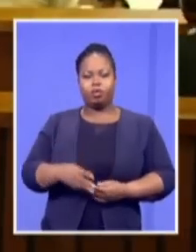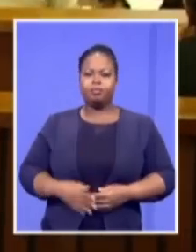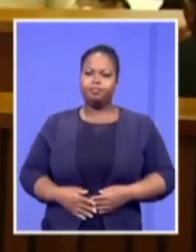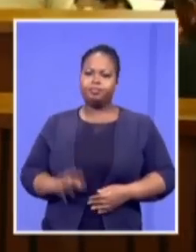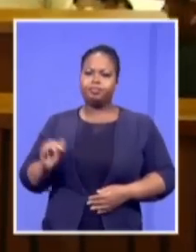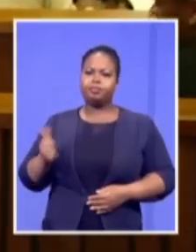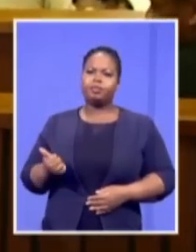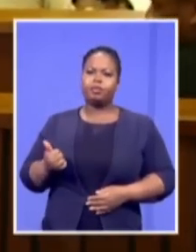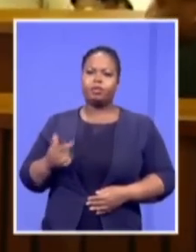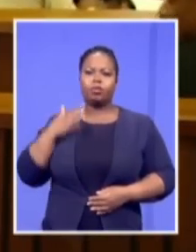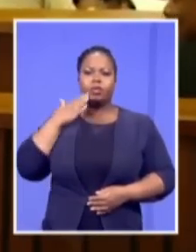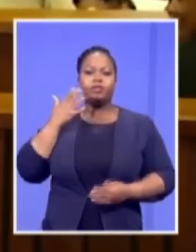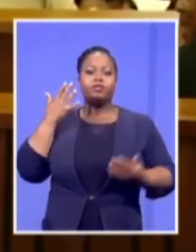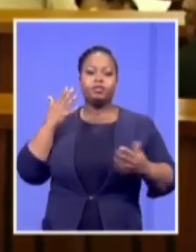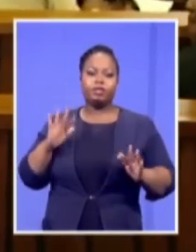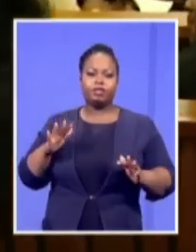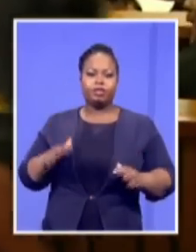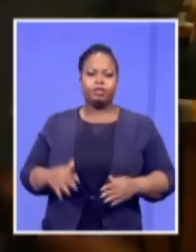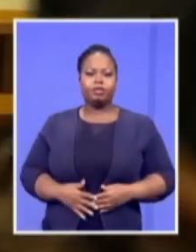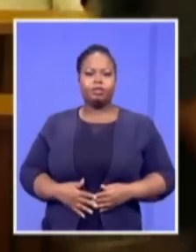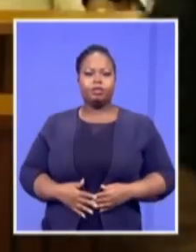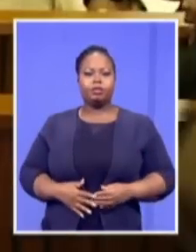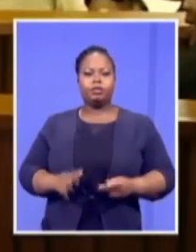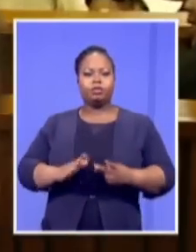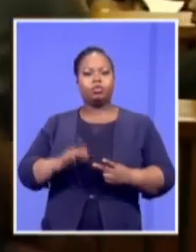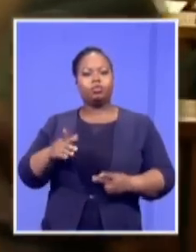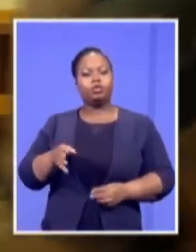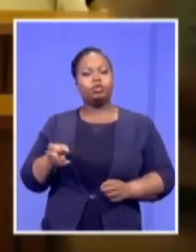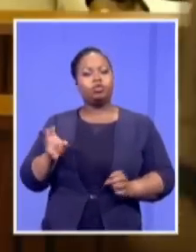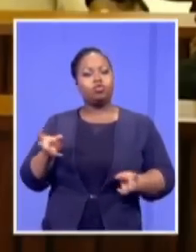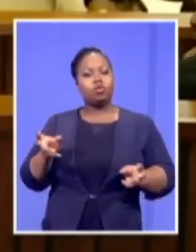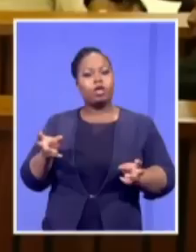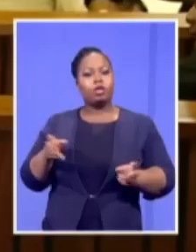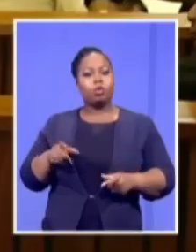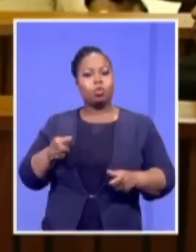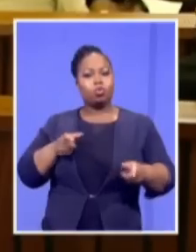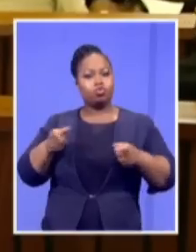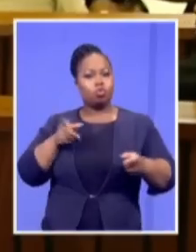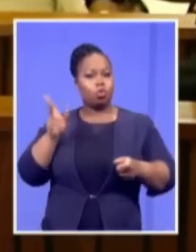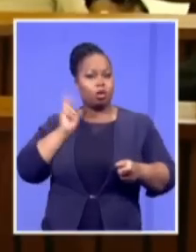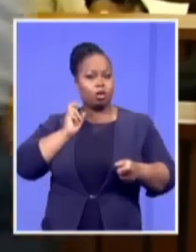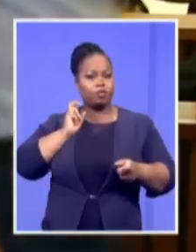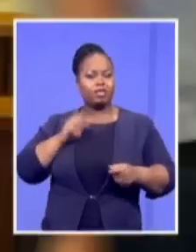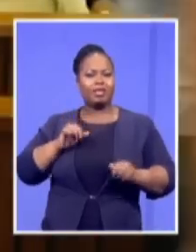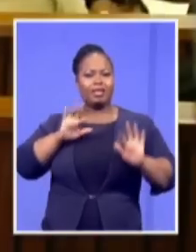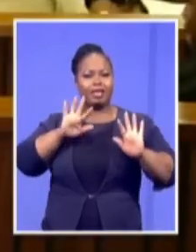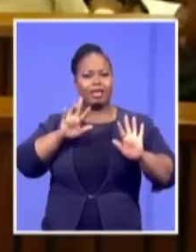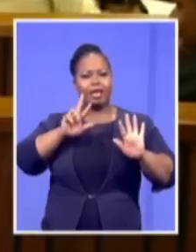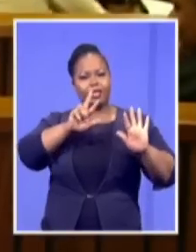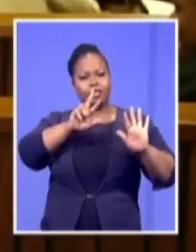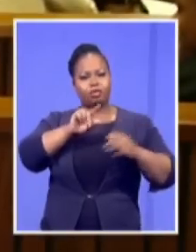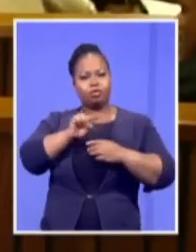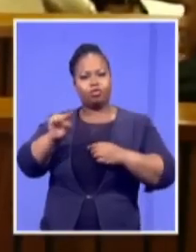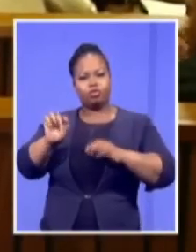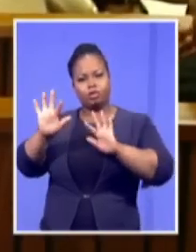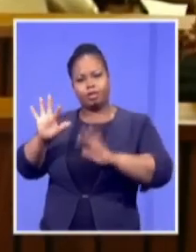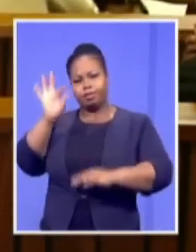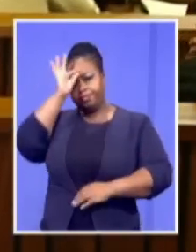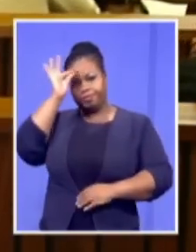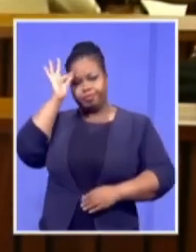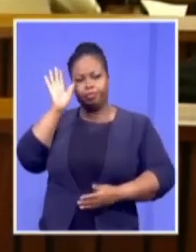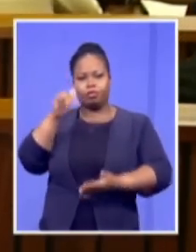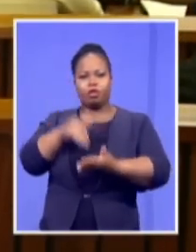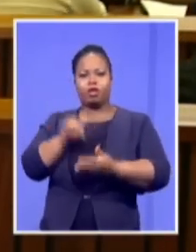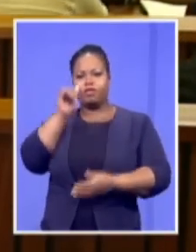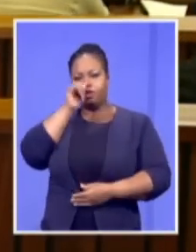received a call over radio control, they took about 8 to 10 minutes to arrive at the crime